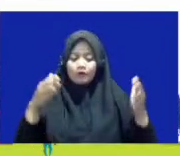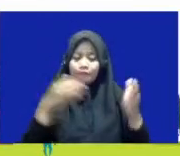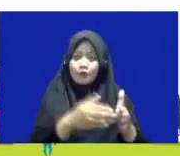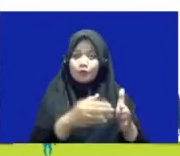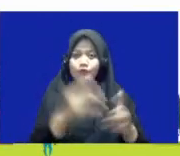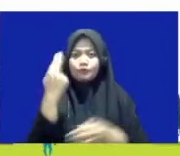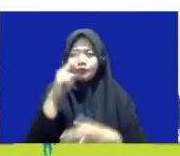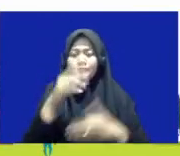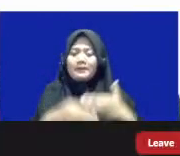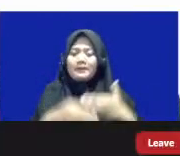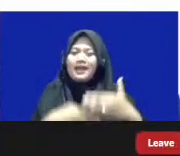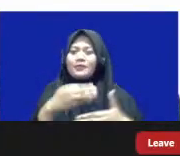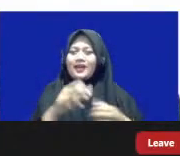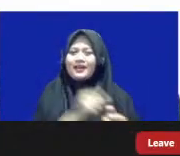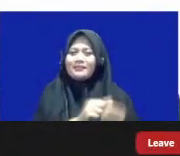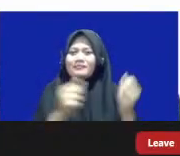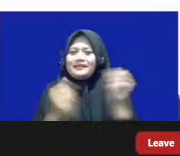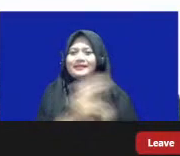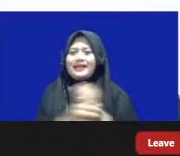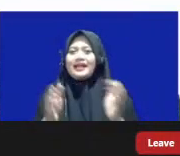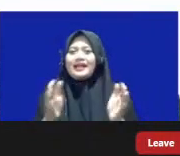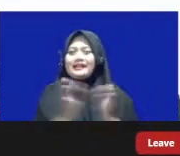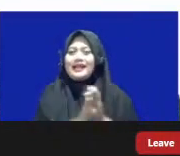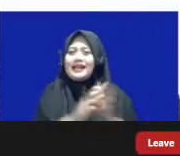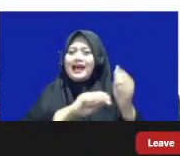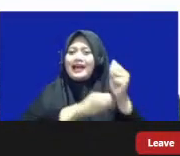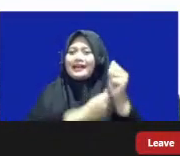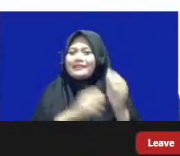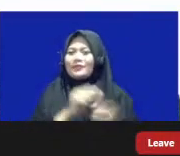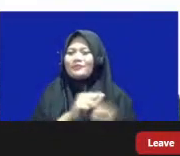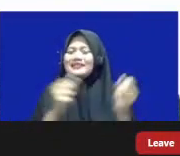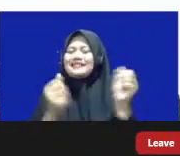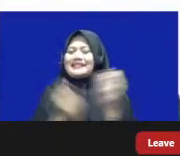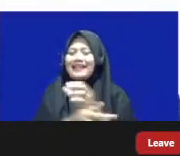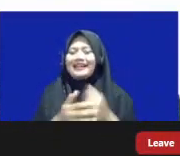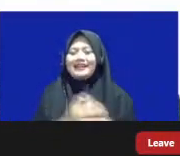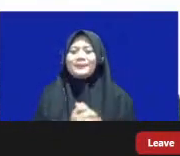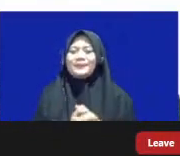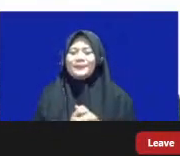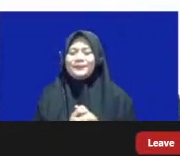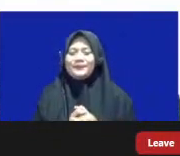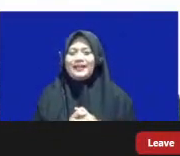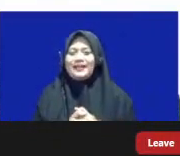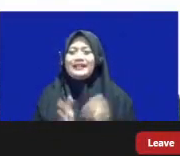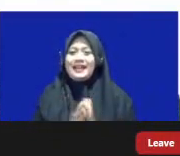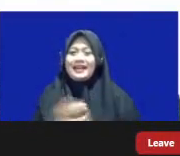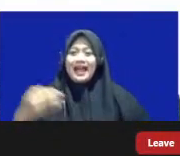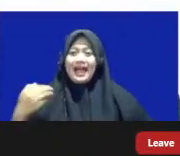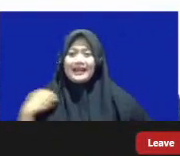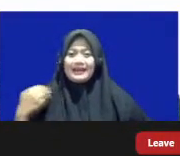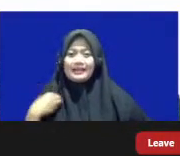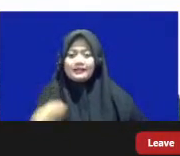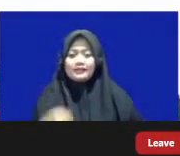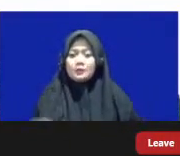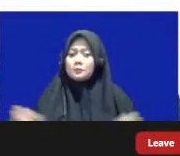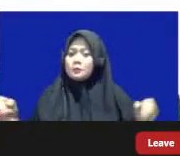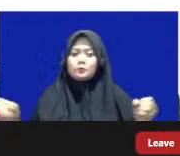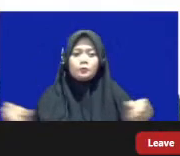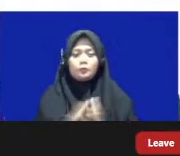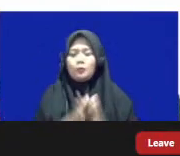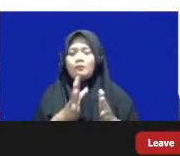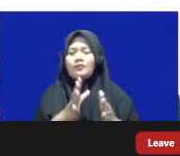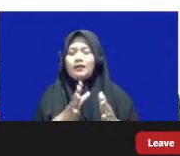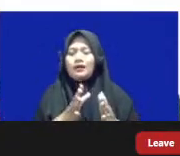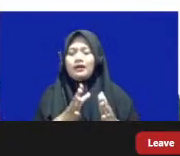the South-South and Triangular Cooperation Opportunity Fund established in WFP for the support and